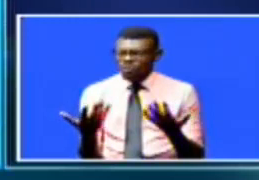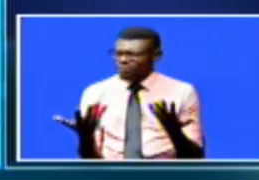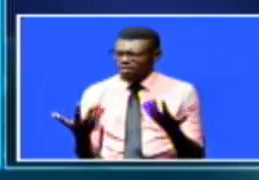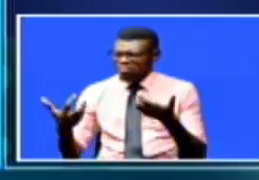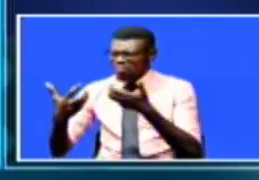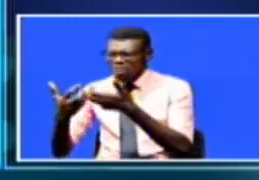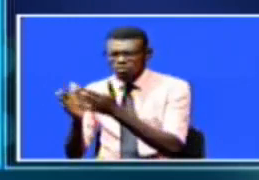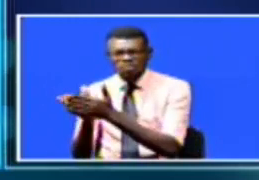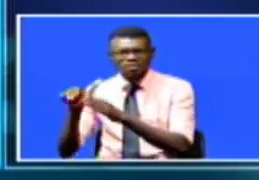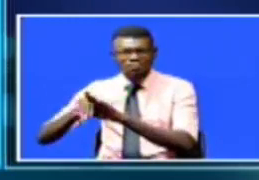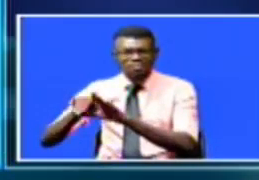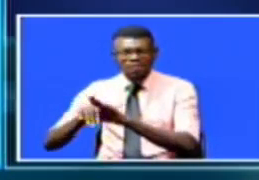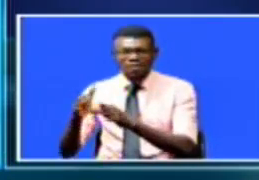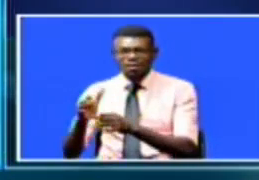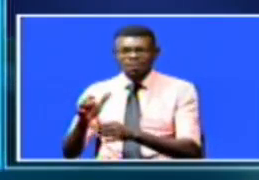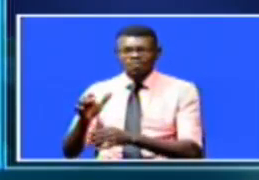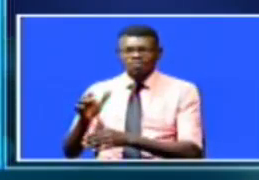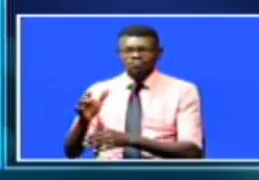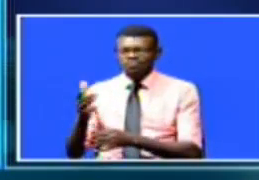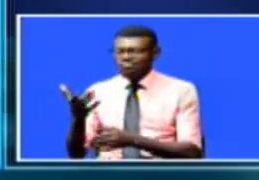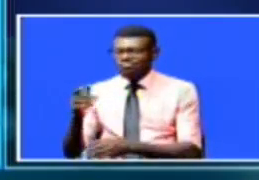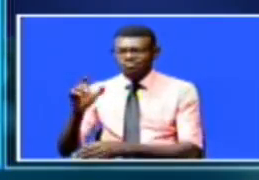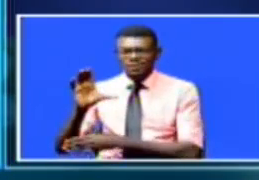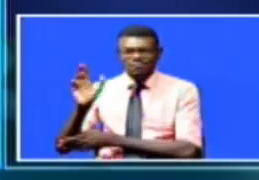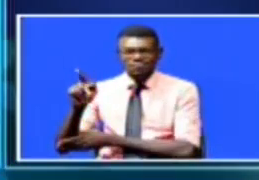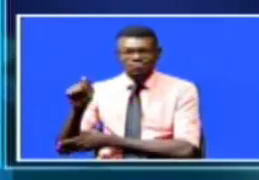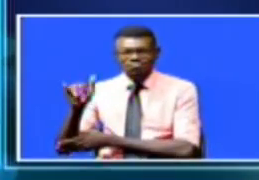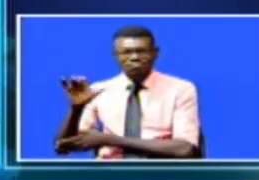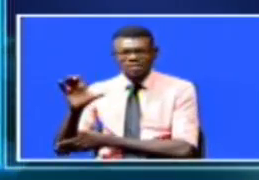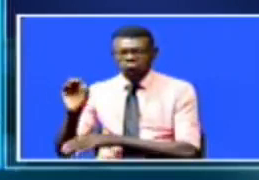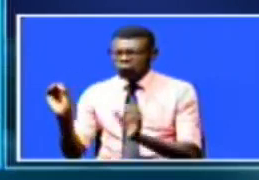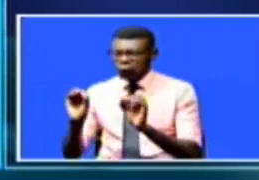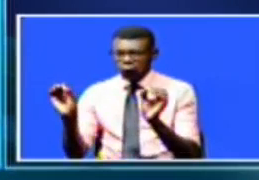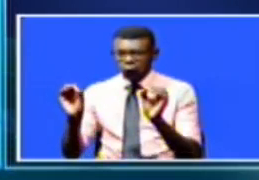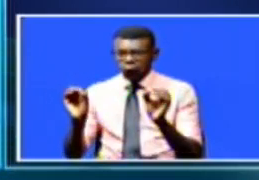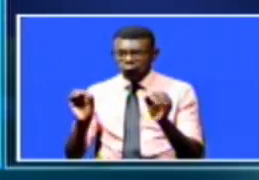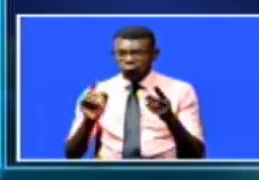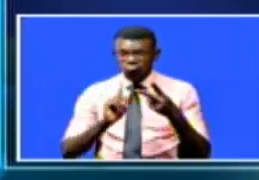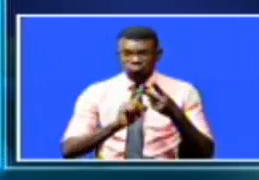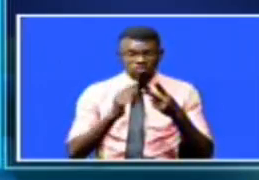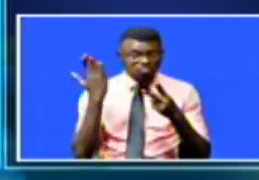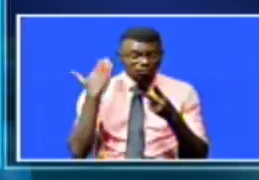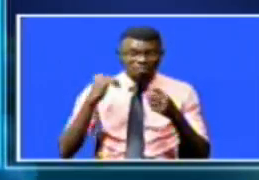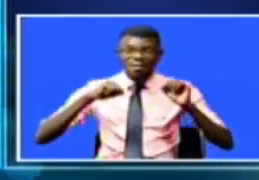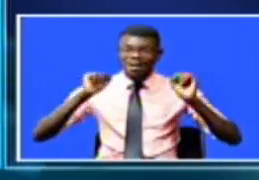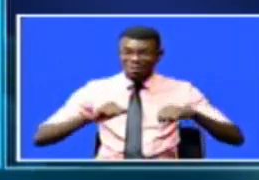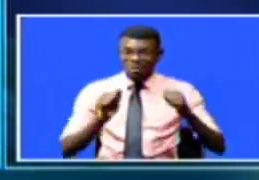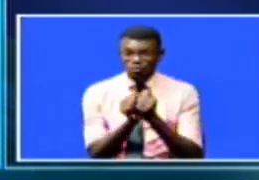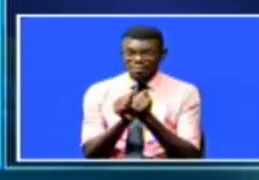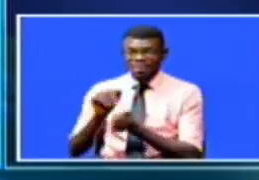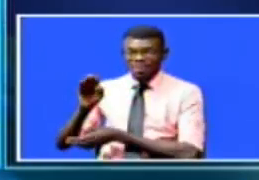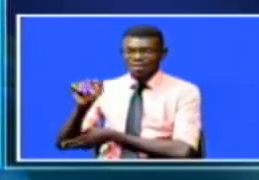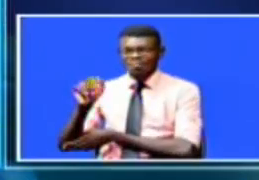chairperson of CPIC, number one. Number two, when we had an agreement with Senator Malala. It was